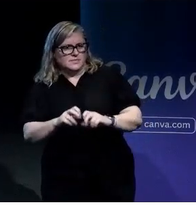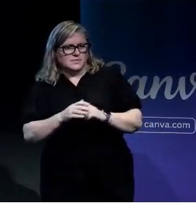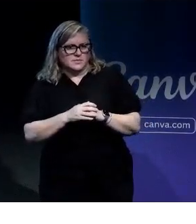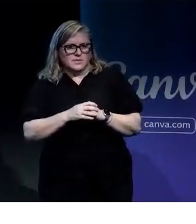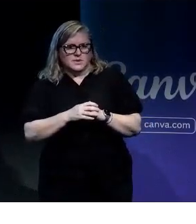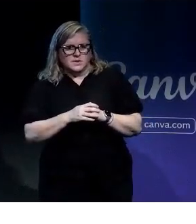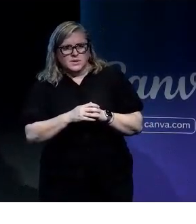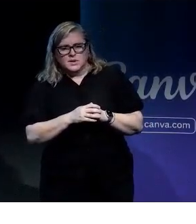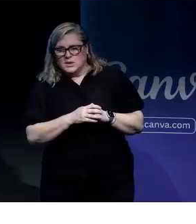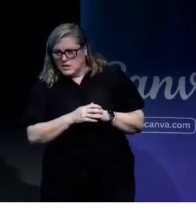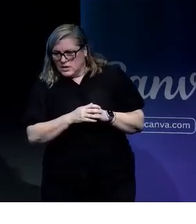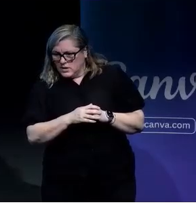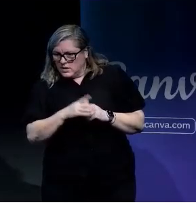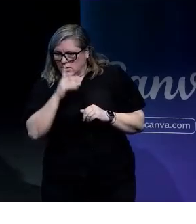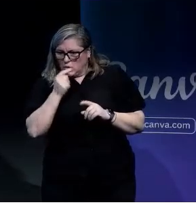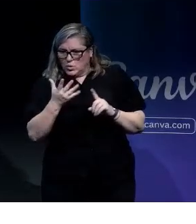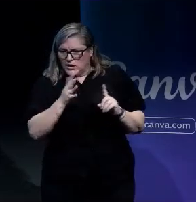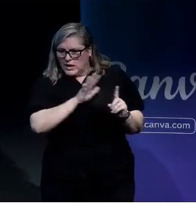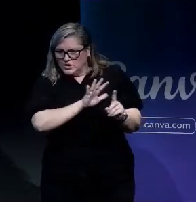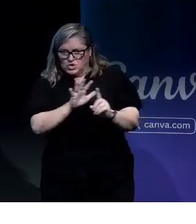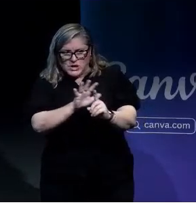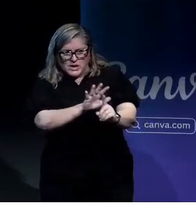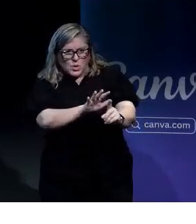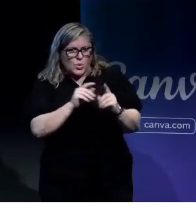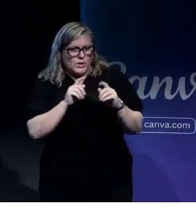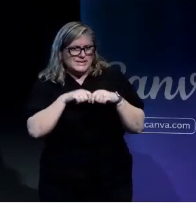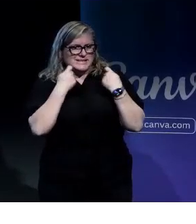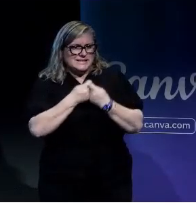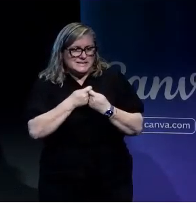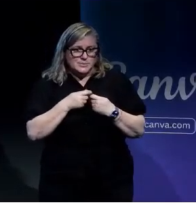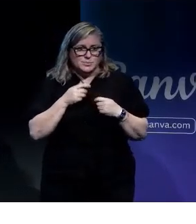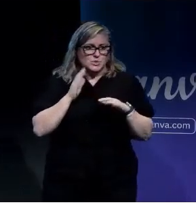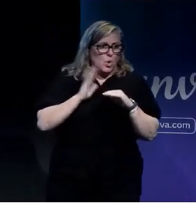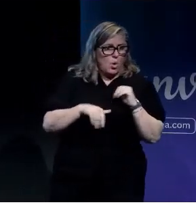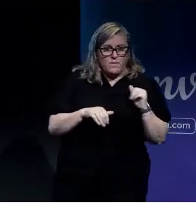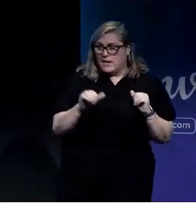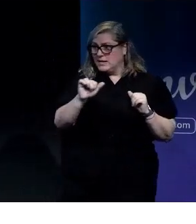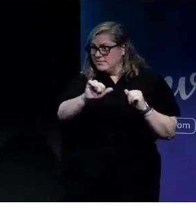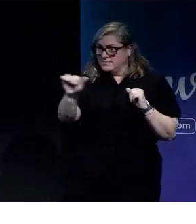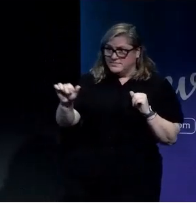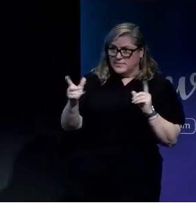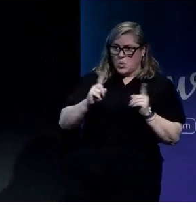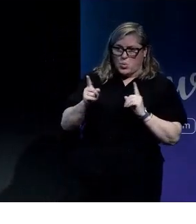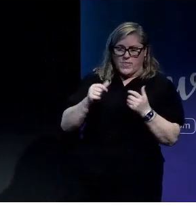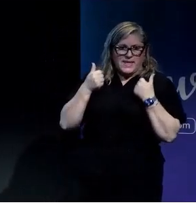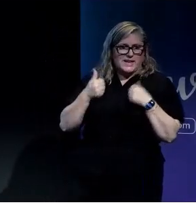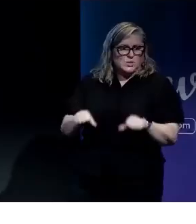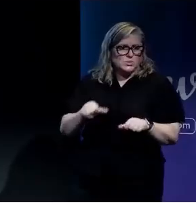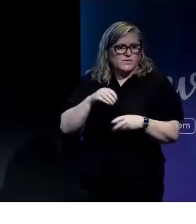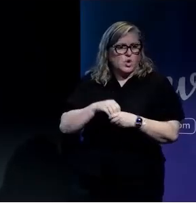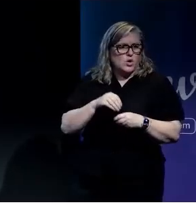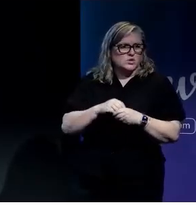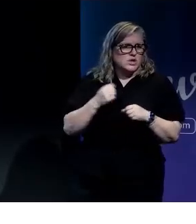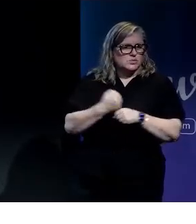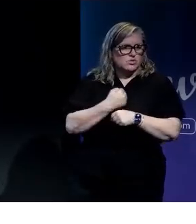can shadow teams to learn more about the vendors that they use in their content creation process. You can also build